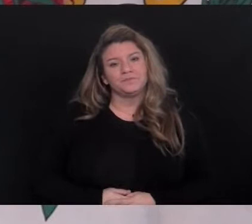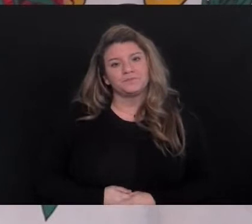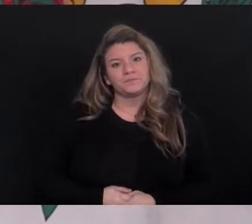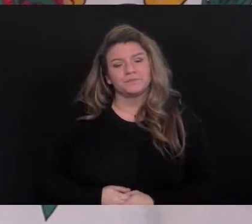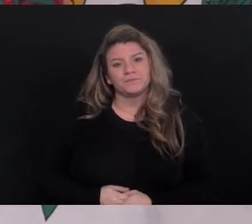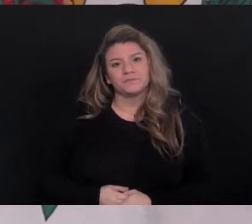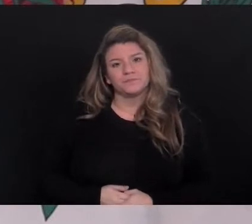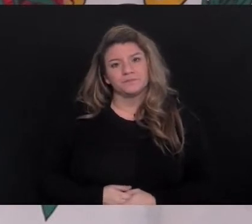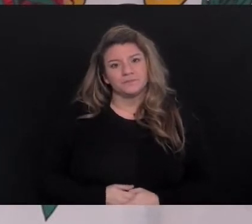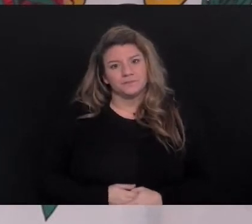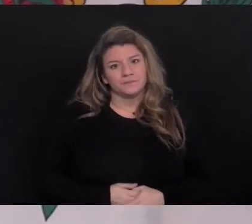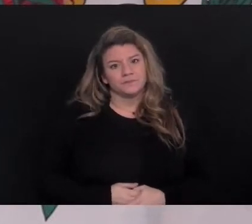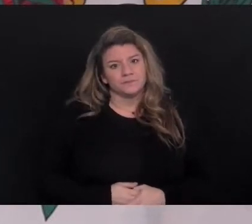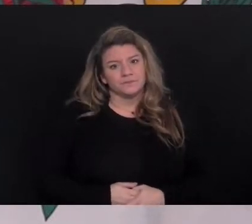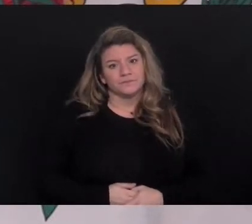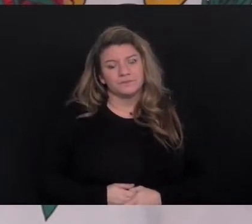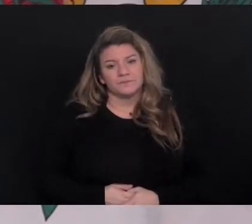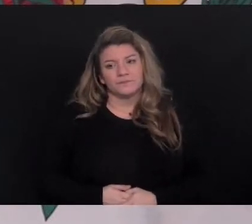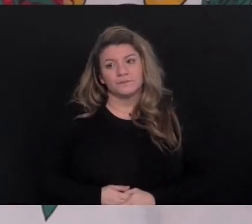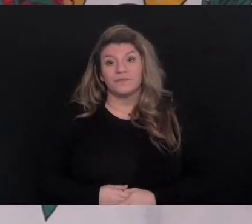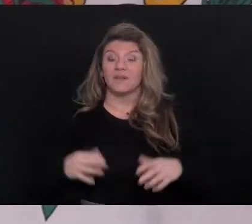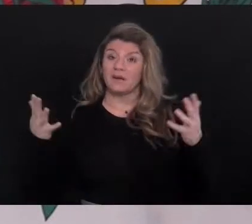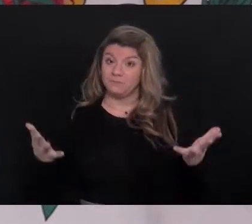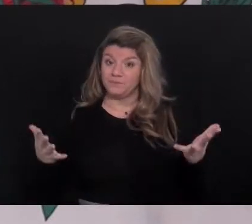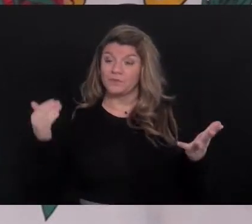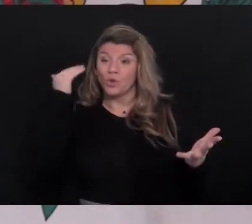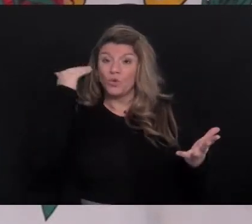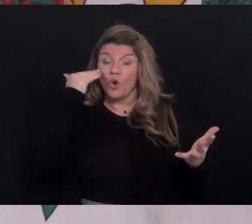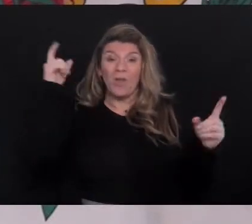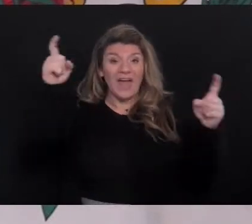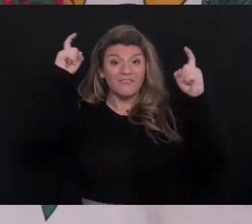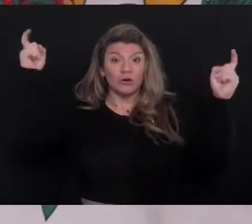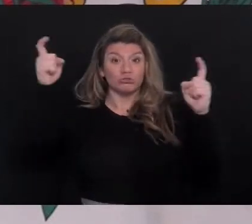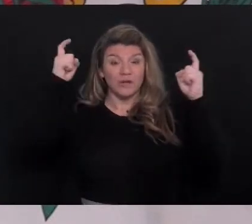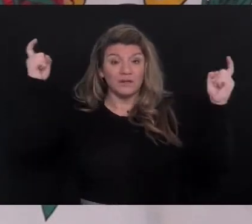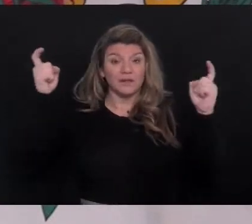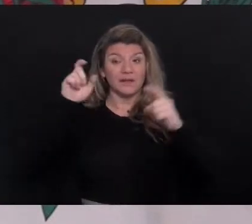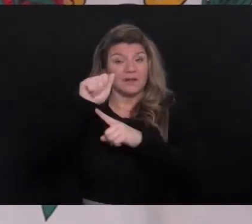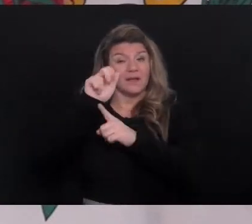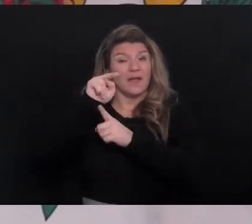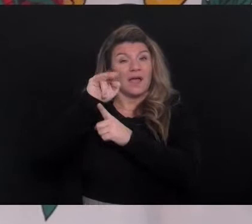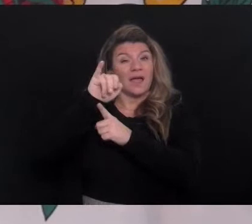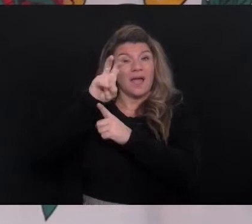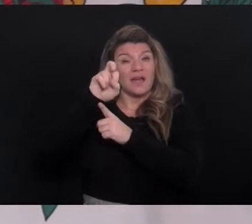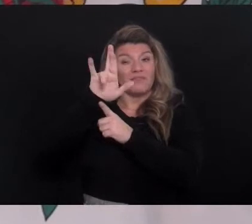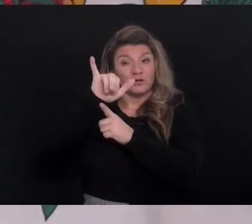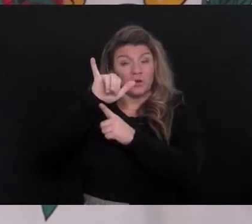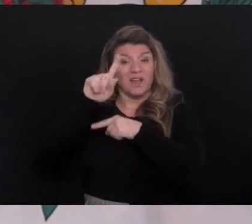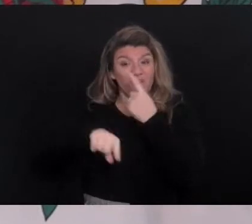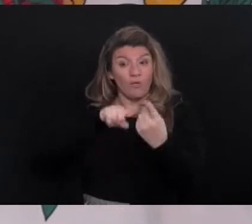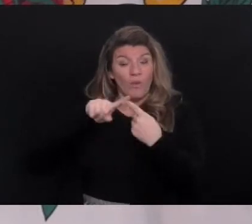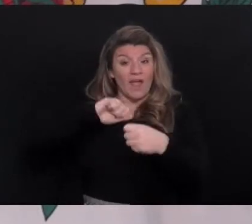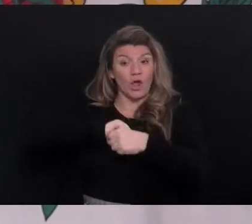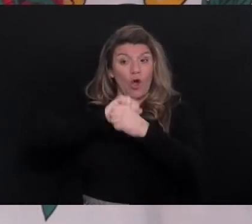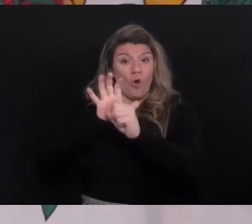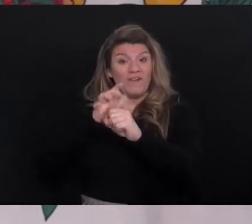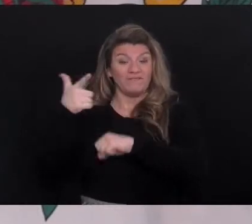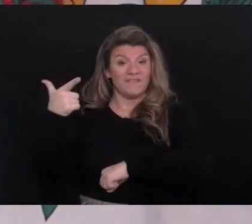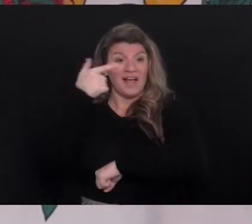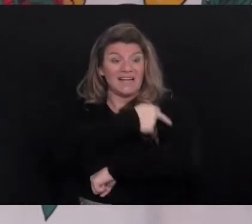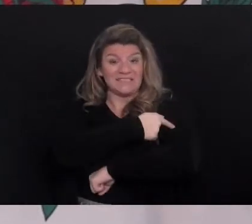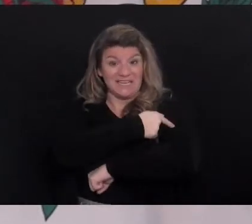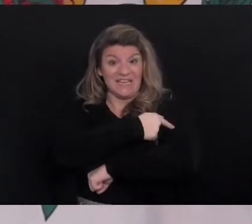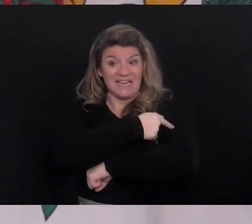Okay. You know, the anniversary of when the COVID vaccines came out